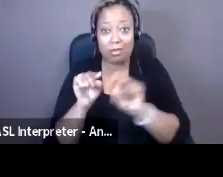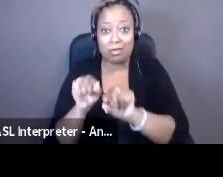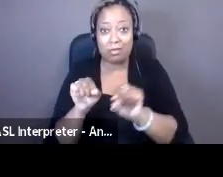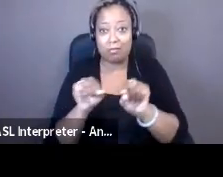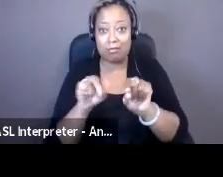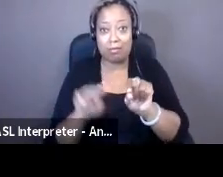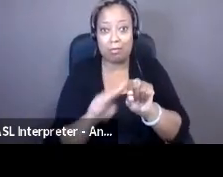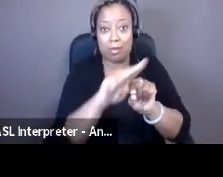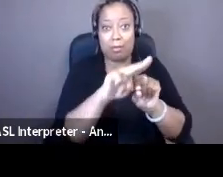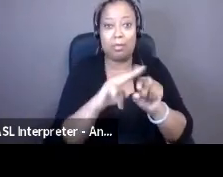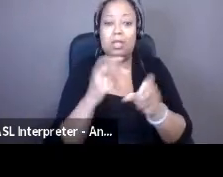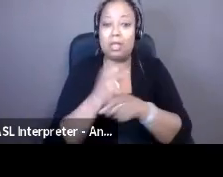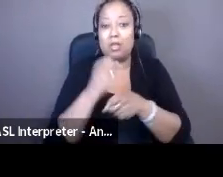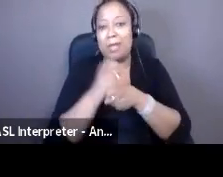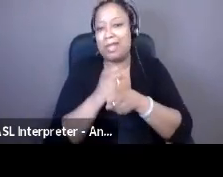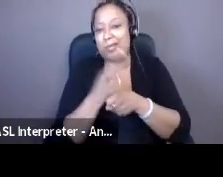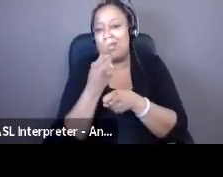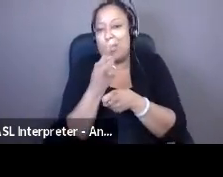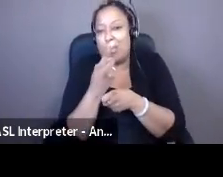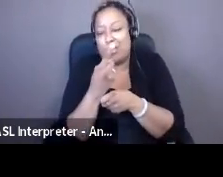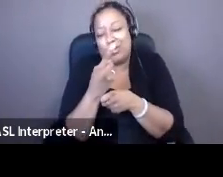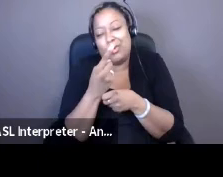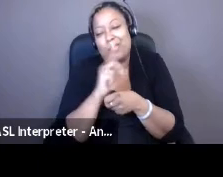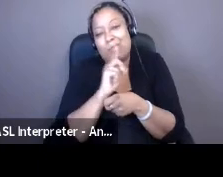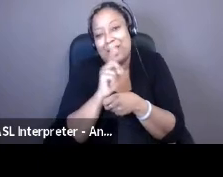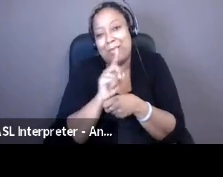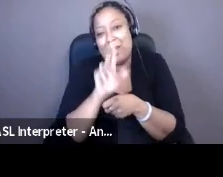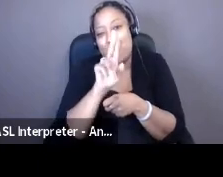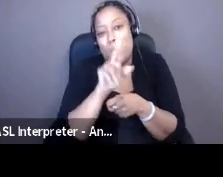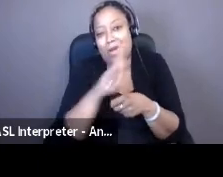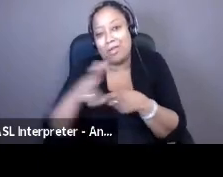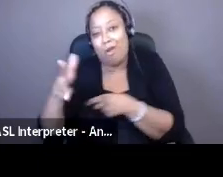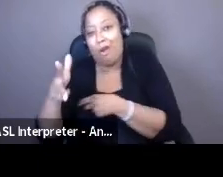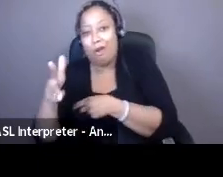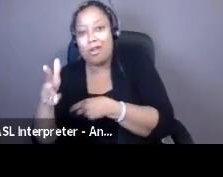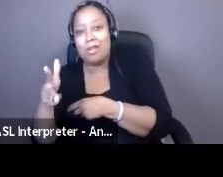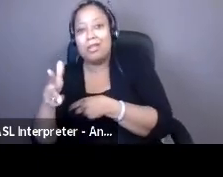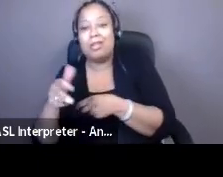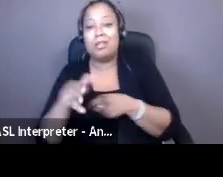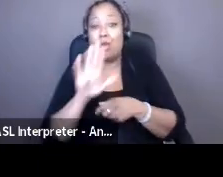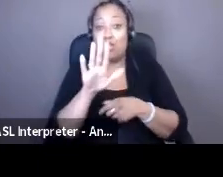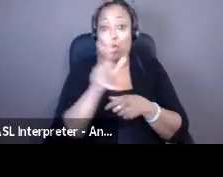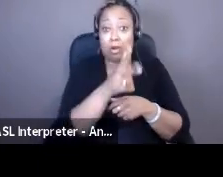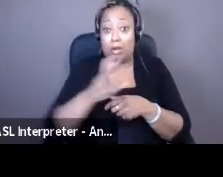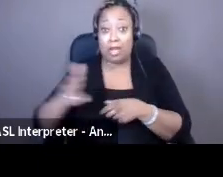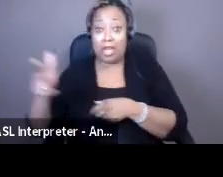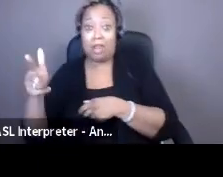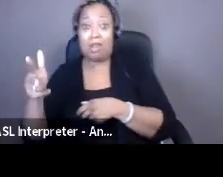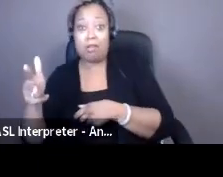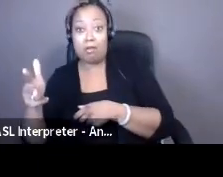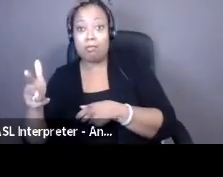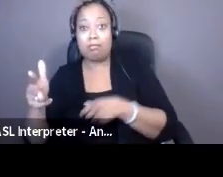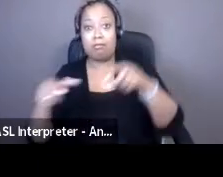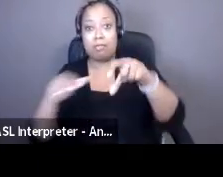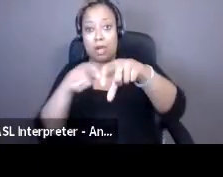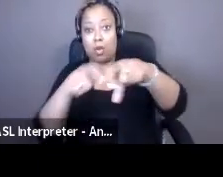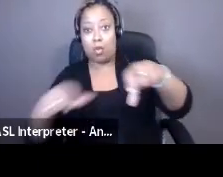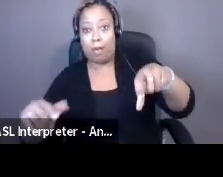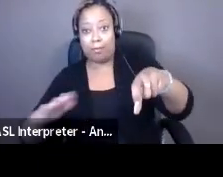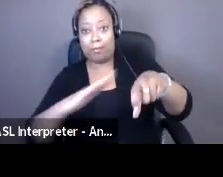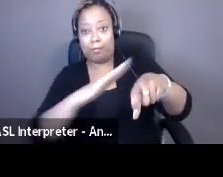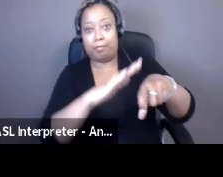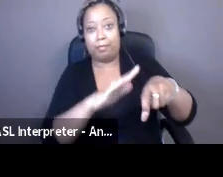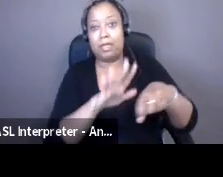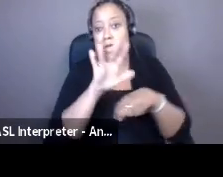garage and kind of making it into a 1-car garage. You can pull your car in all the way on one side. You can have about 5 to 8 feet